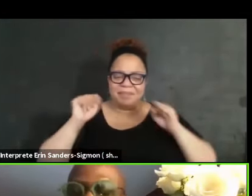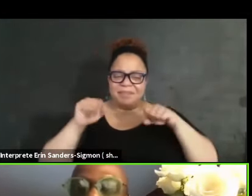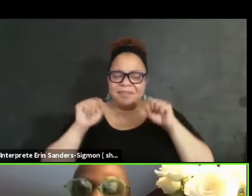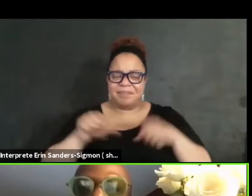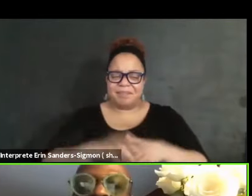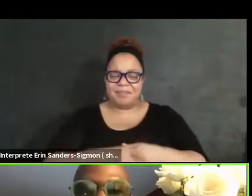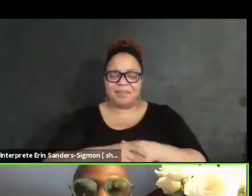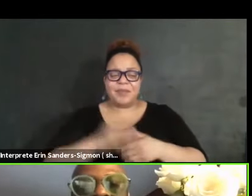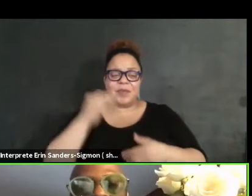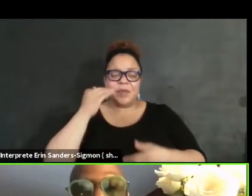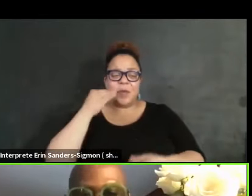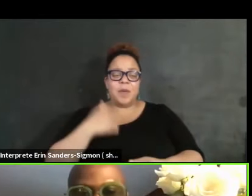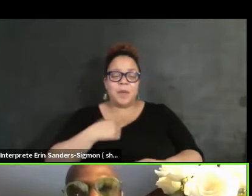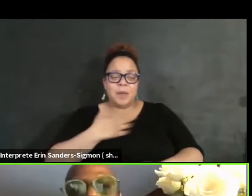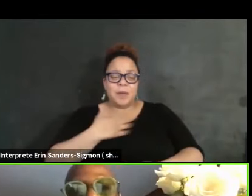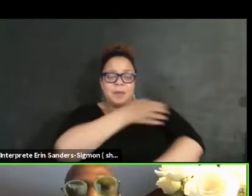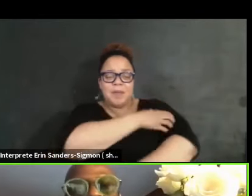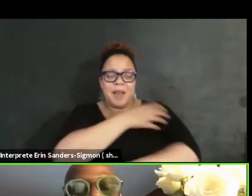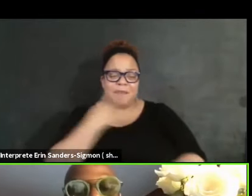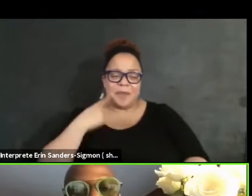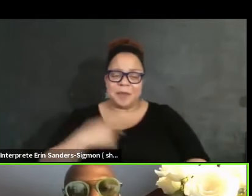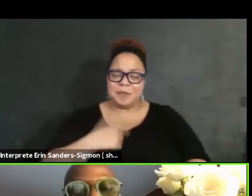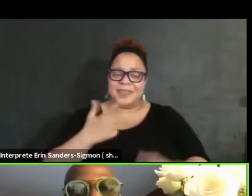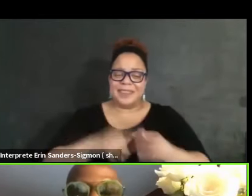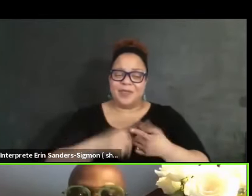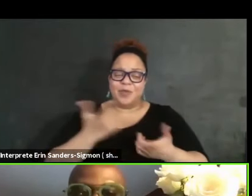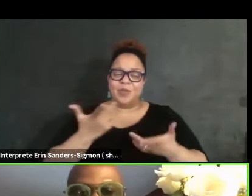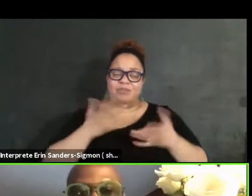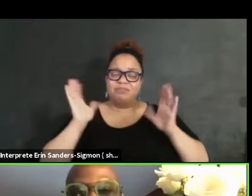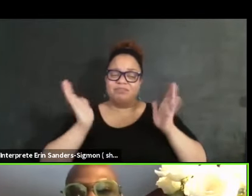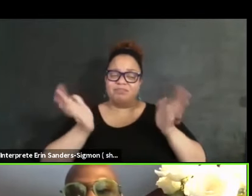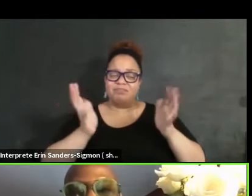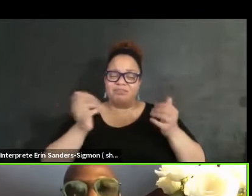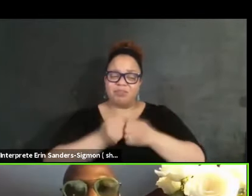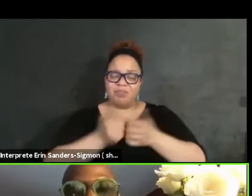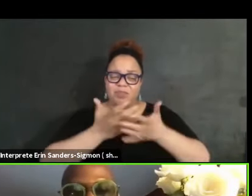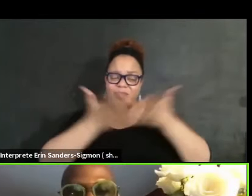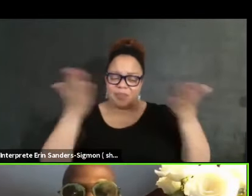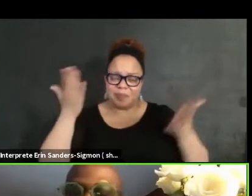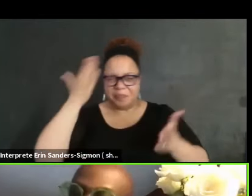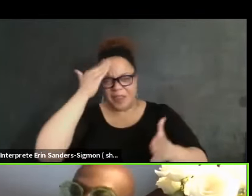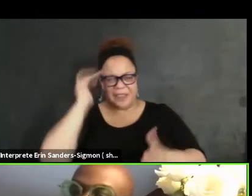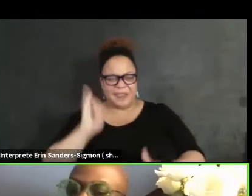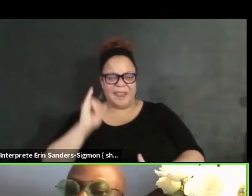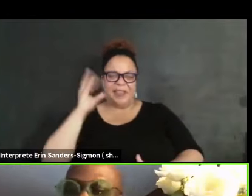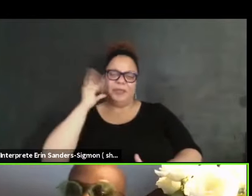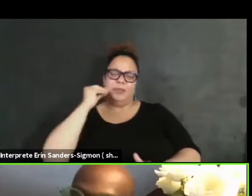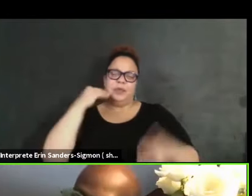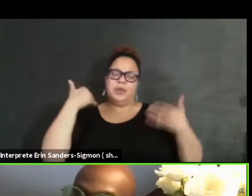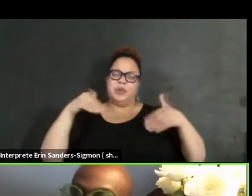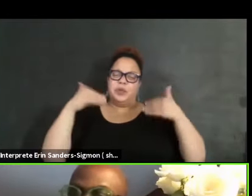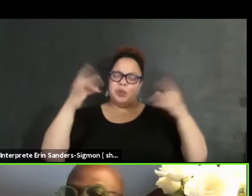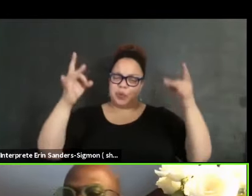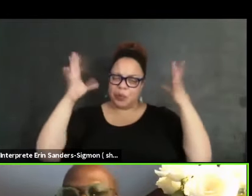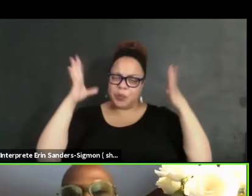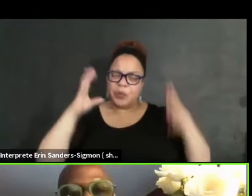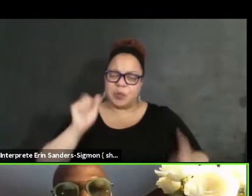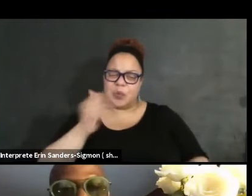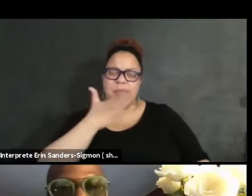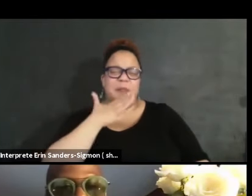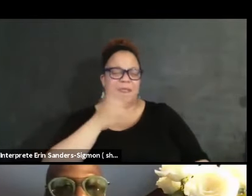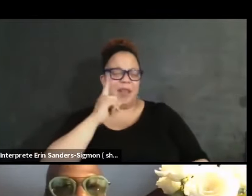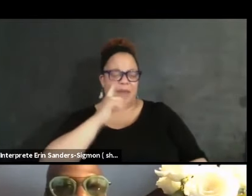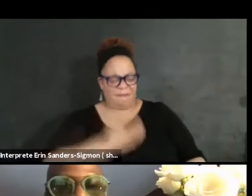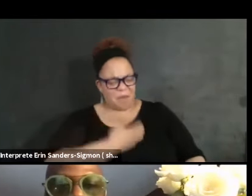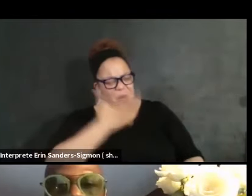specifically to an unheralded experience. Thank you for speaking this truth. Sydney, to you, fam.